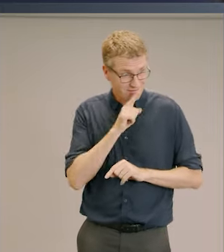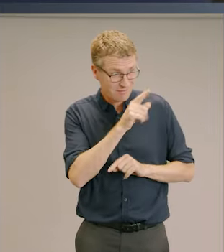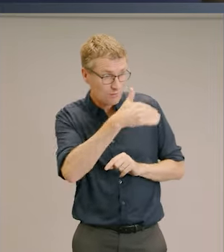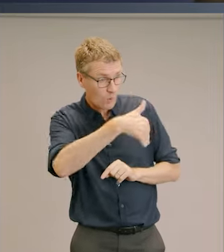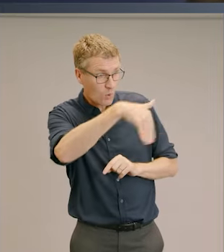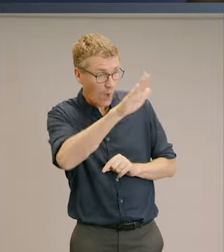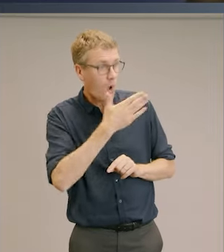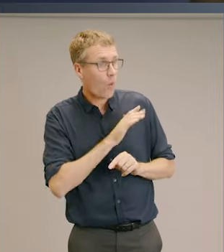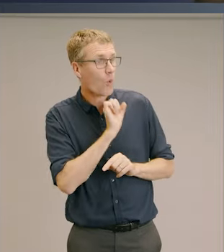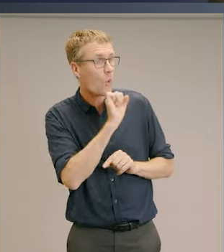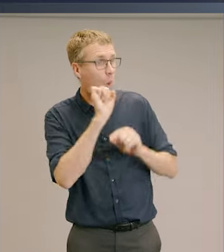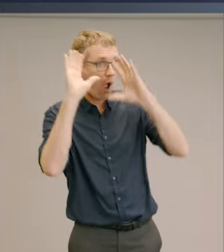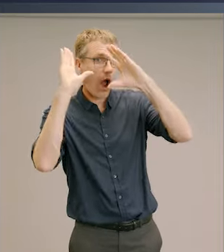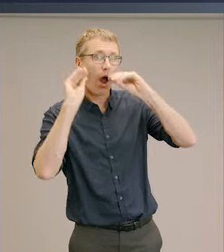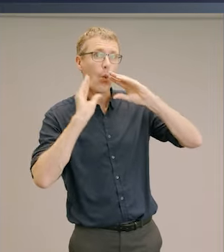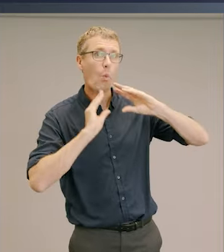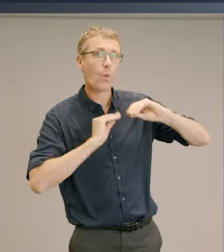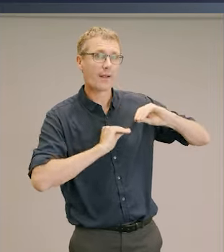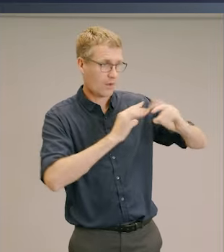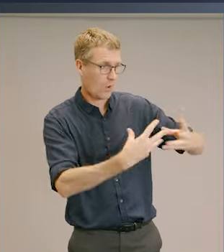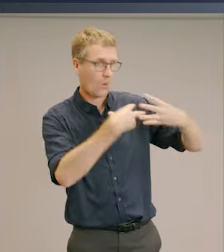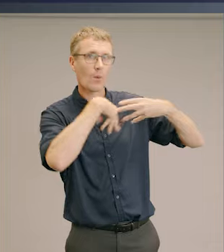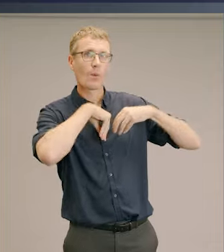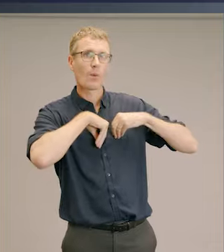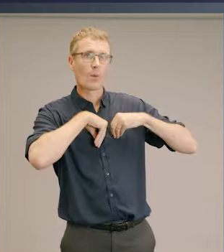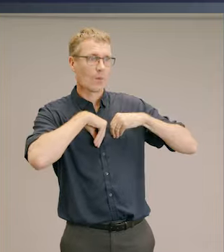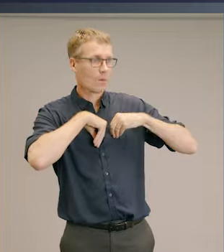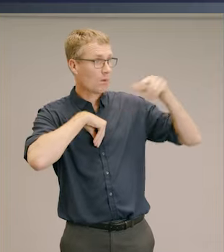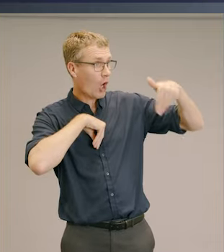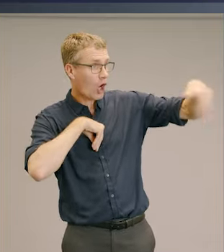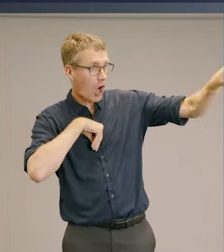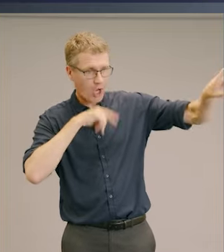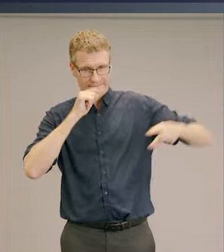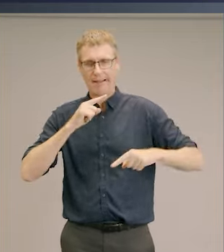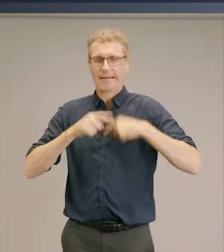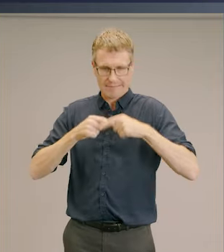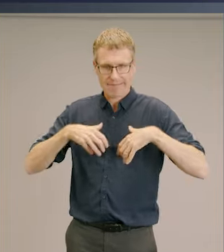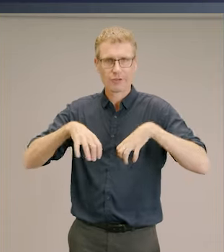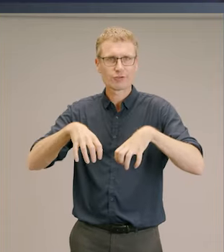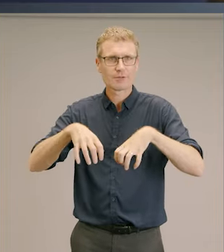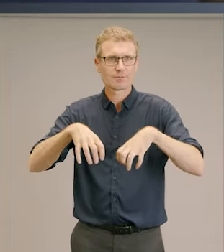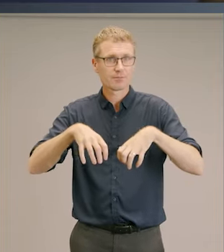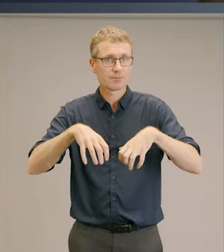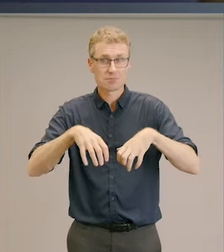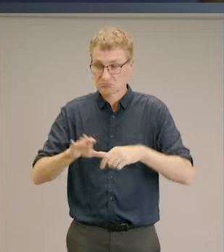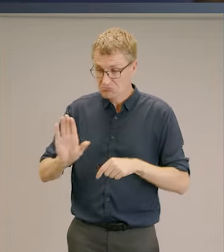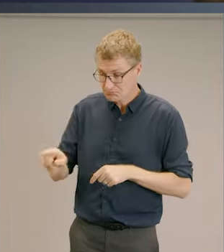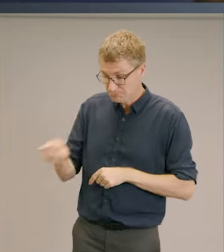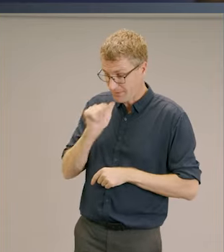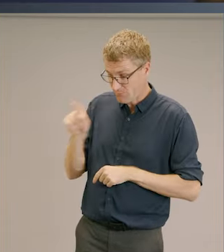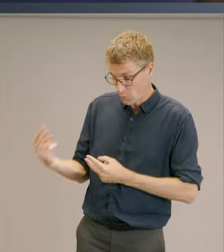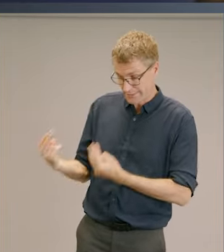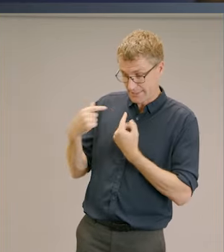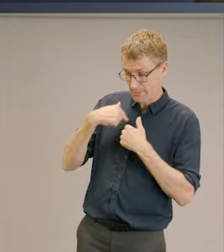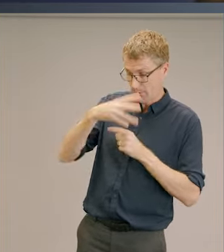to Elisha, what do you want from me? And he said, well, when you go, I'd love to have some of your anointing so that I can carry on doing what we've been